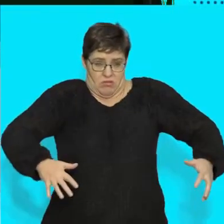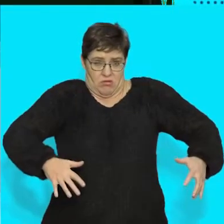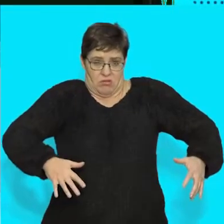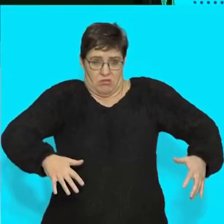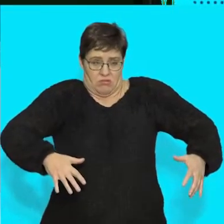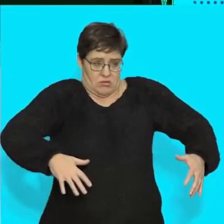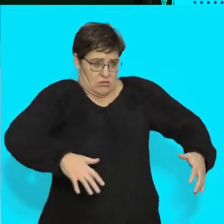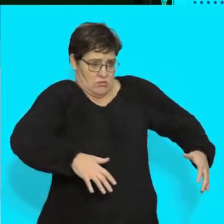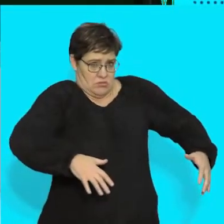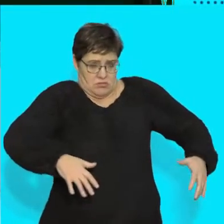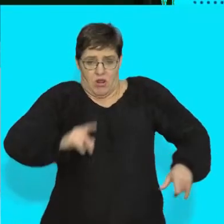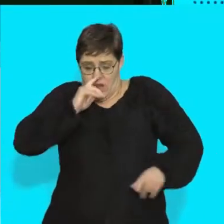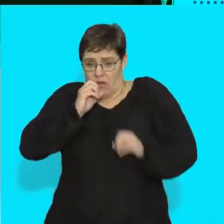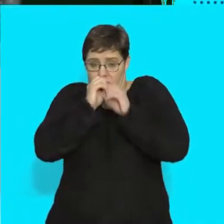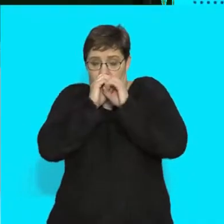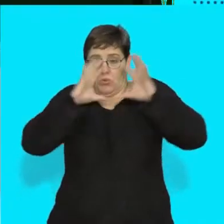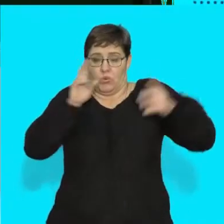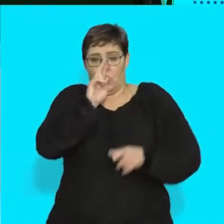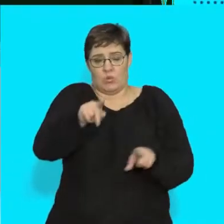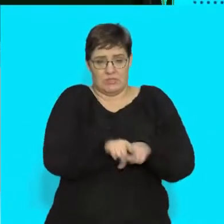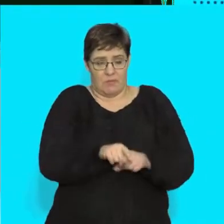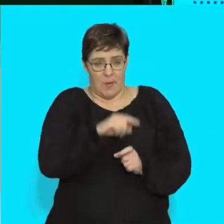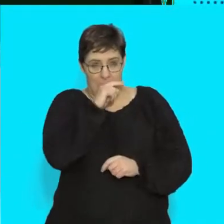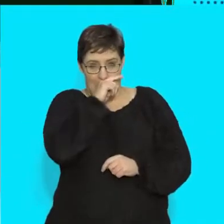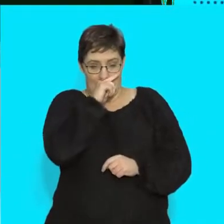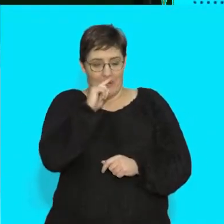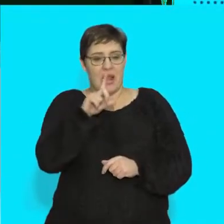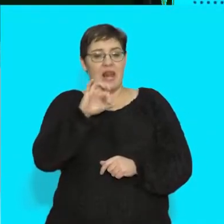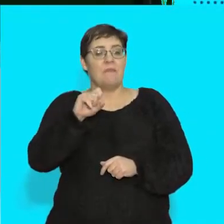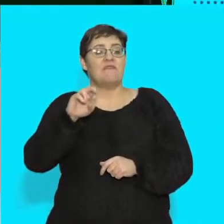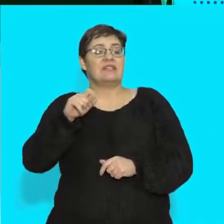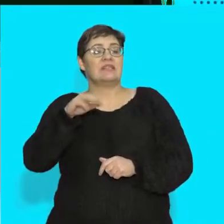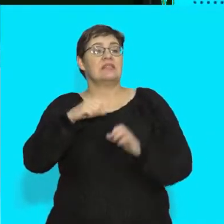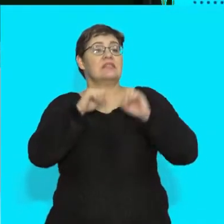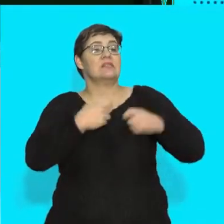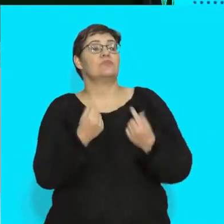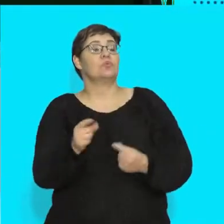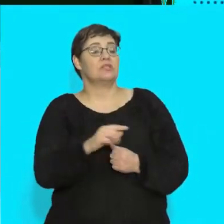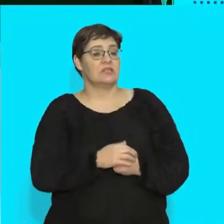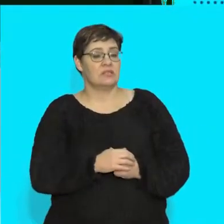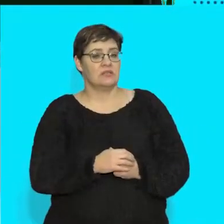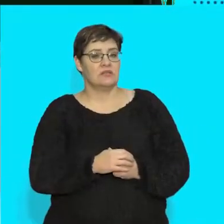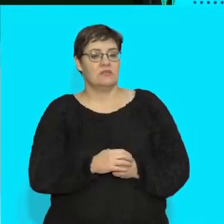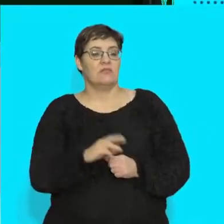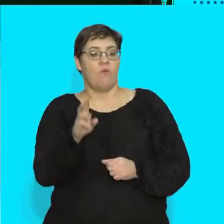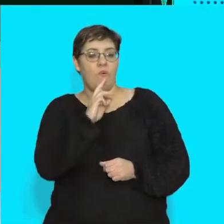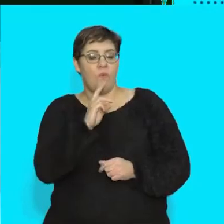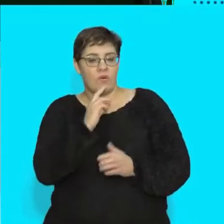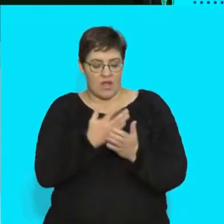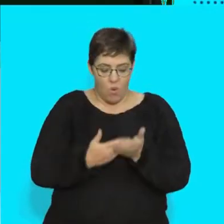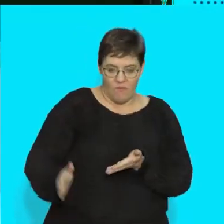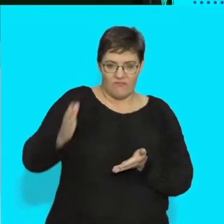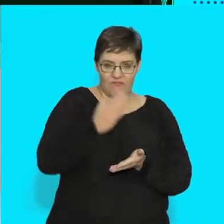look like a huge giant balloon. So what do you think my lymphatic system does? It drains